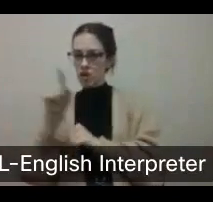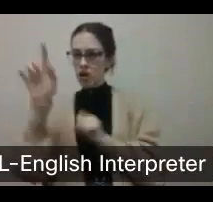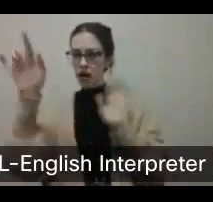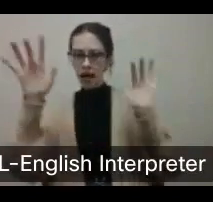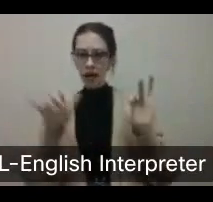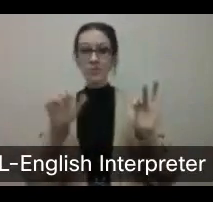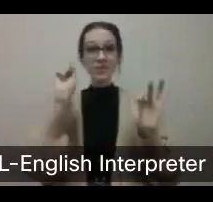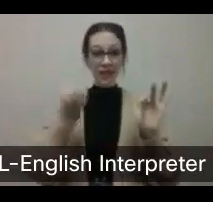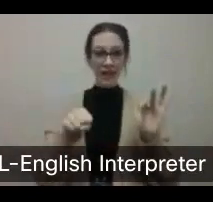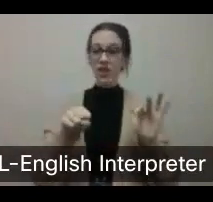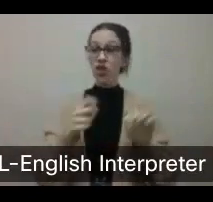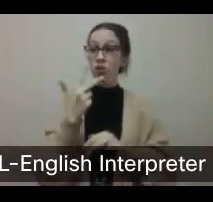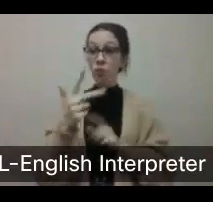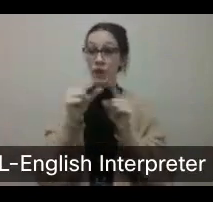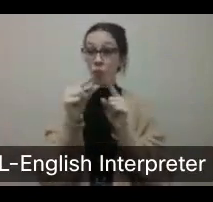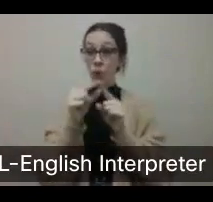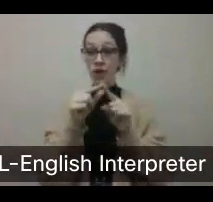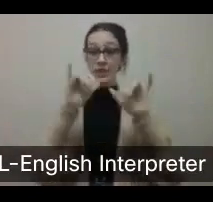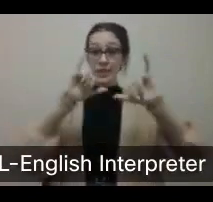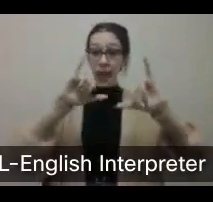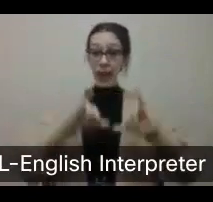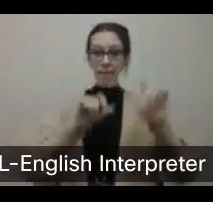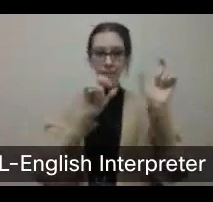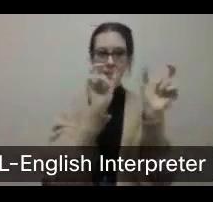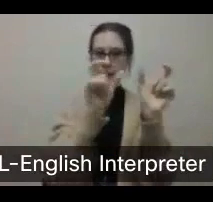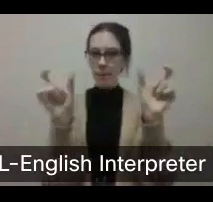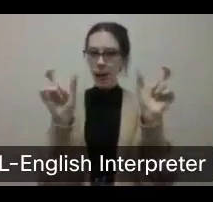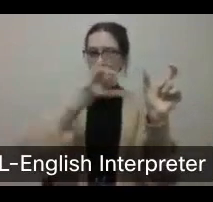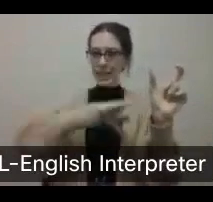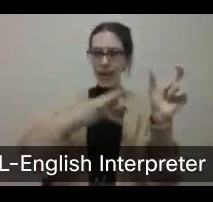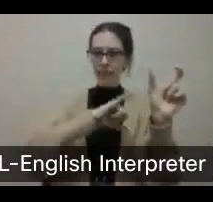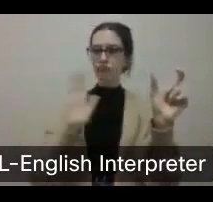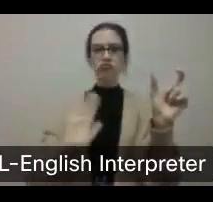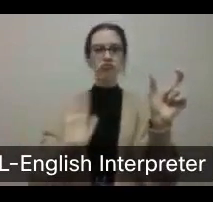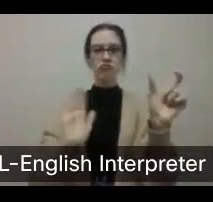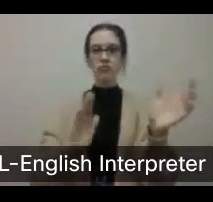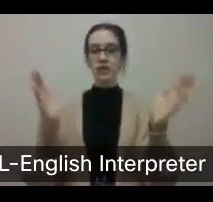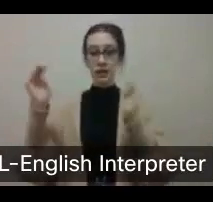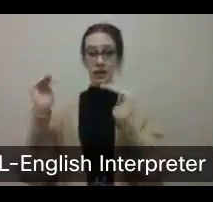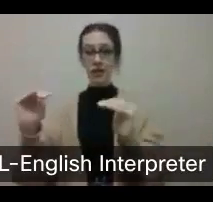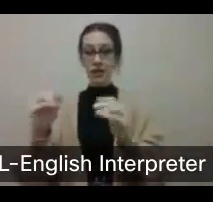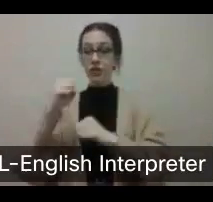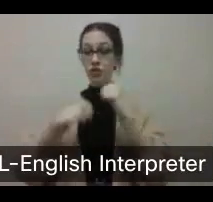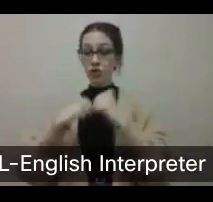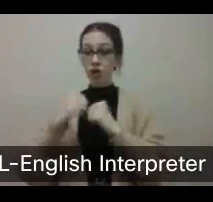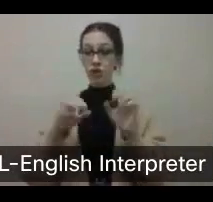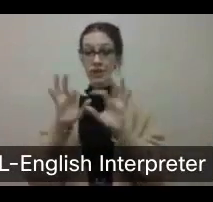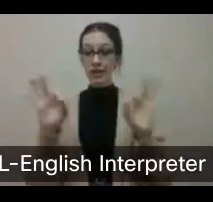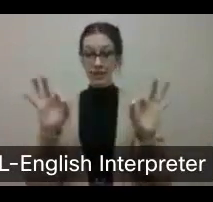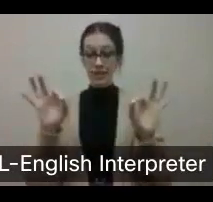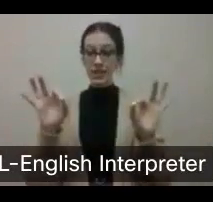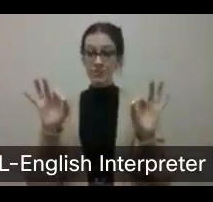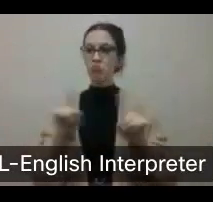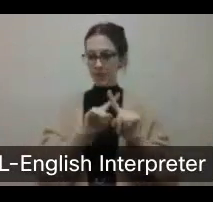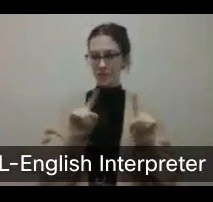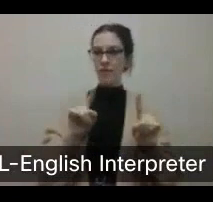Sentence structure is indeed different. The information is similar in order, but it's not at the same level of detail. Some of the information has